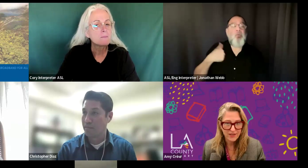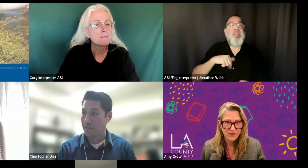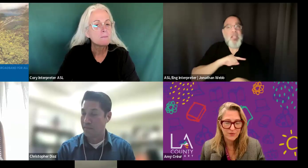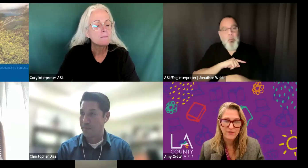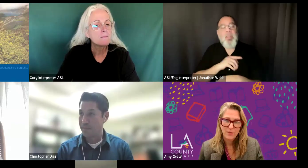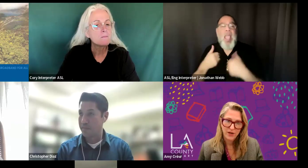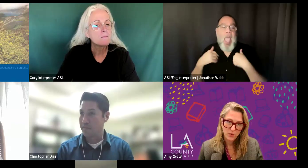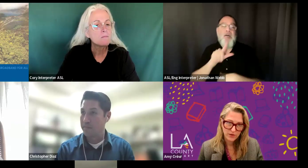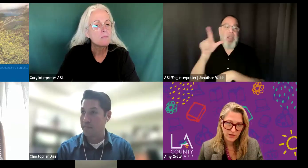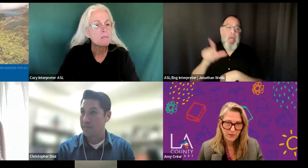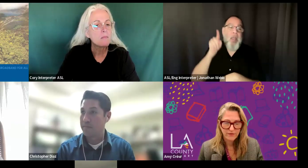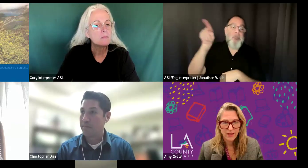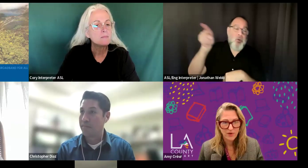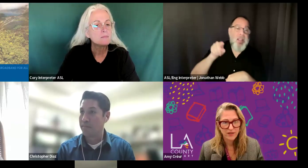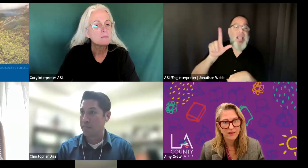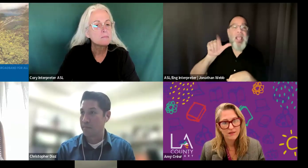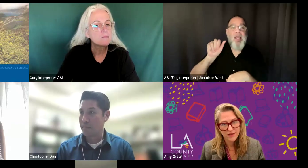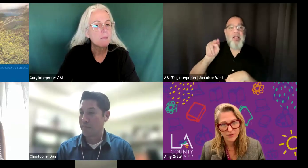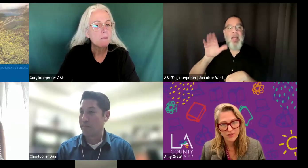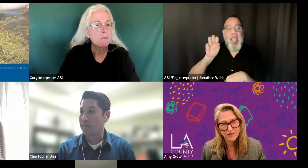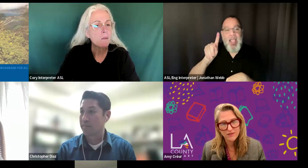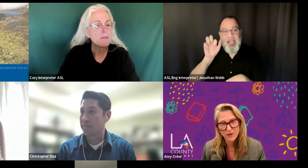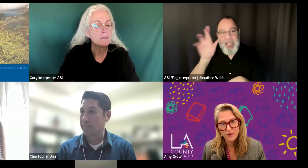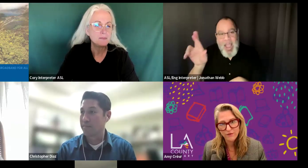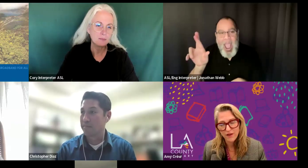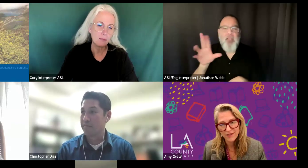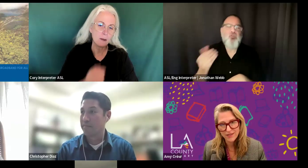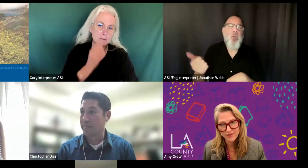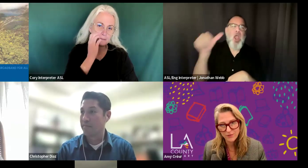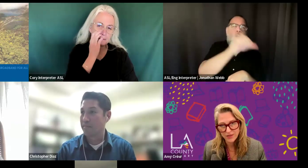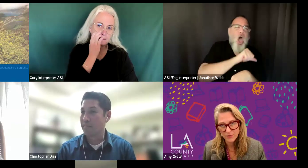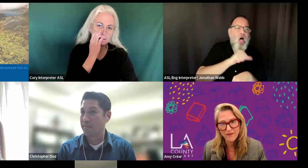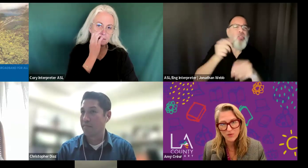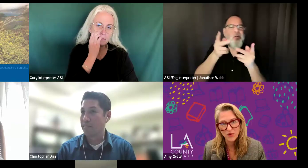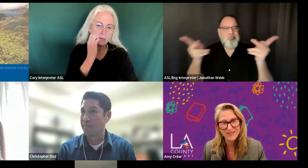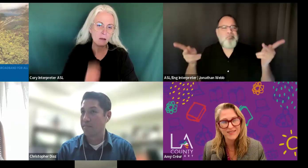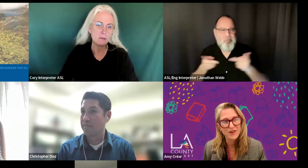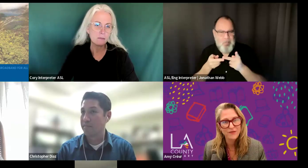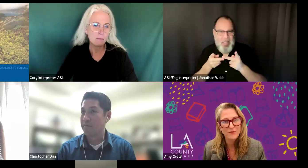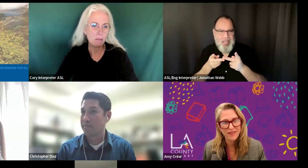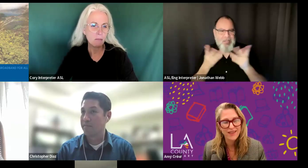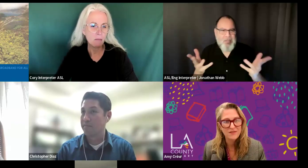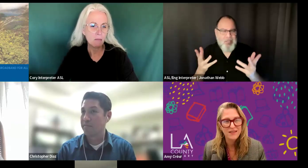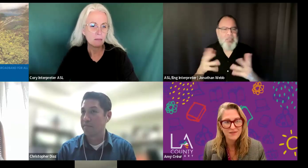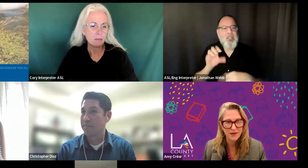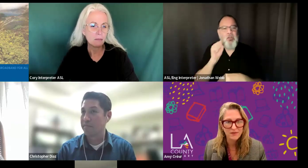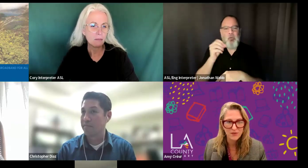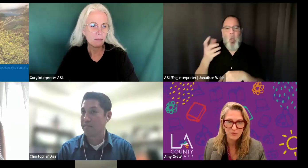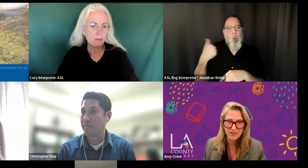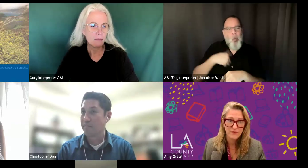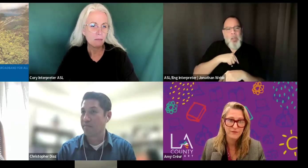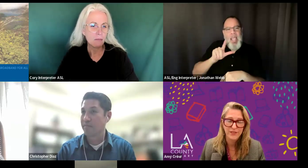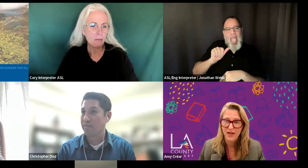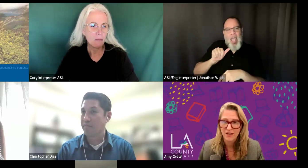library in Lancaster, we have a library in Quartzsville, we have a library in Lake Los Angeles. So for the high desert, we have some presence there from LA County as well.